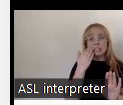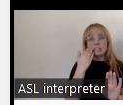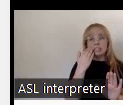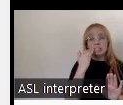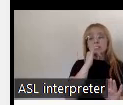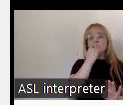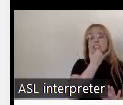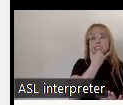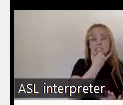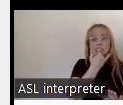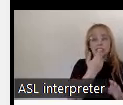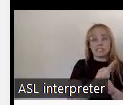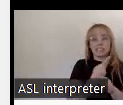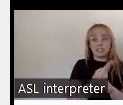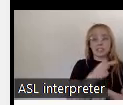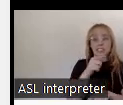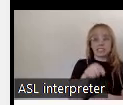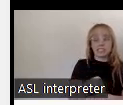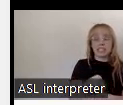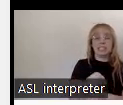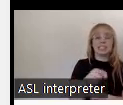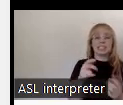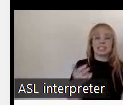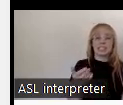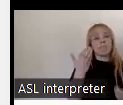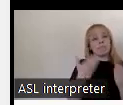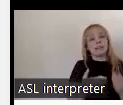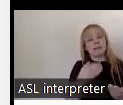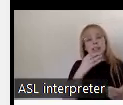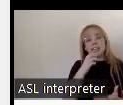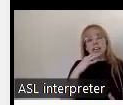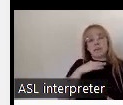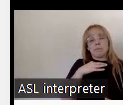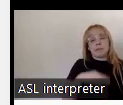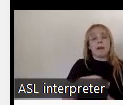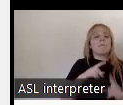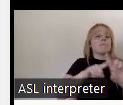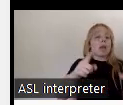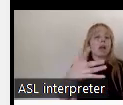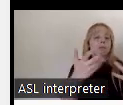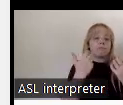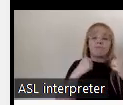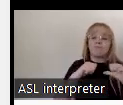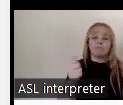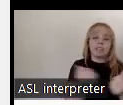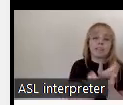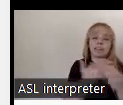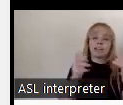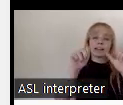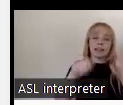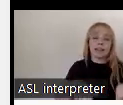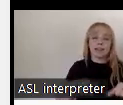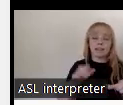pitfall of utilization of the vault. However, we want to do everything that we can do to make sure that none of